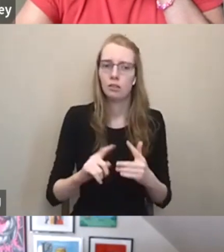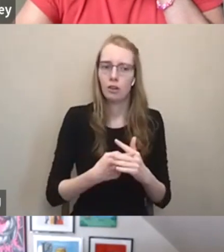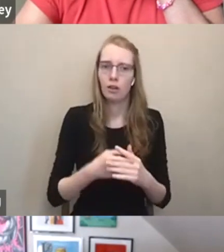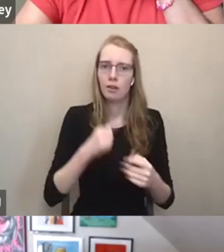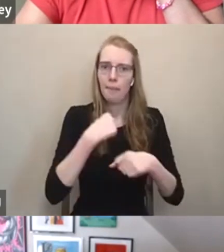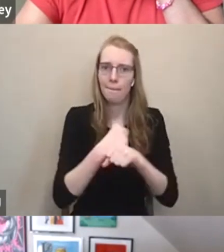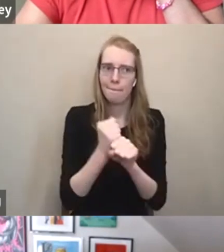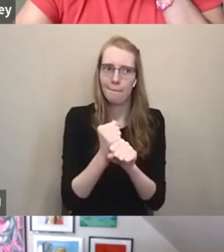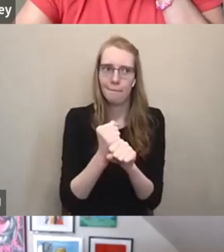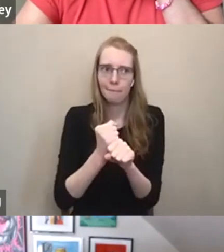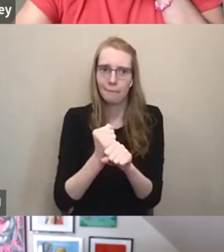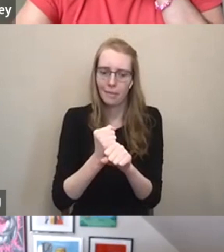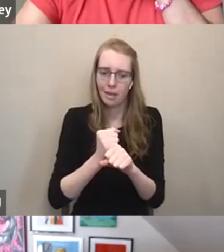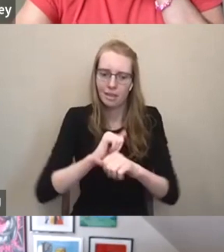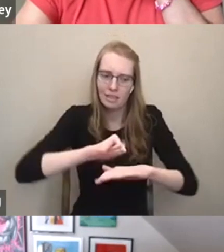in the same way.